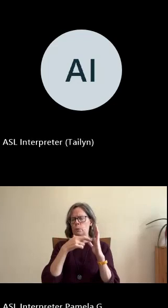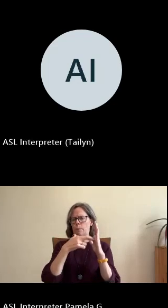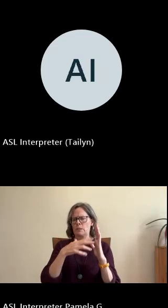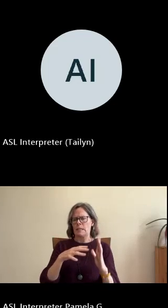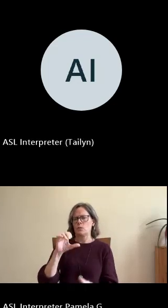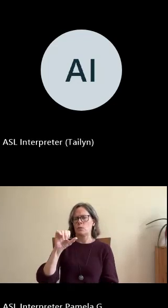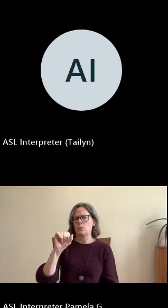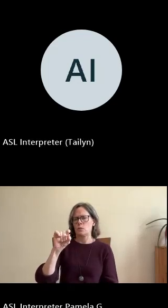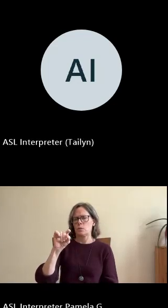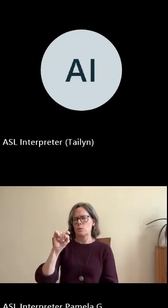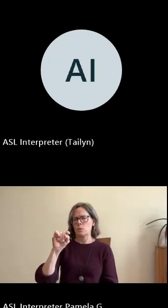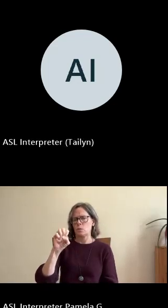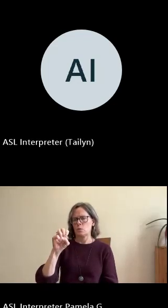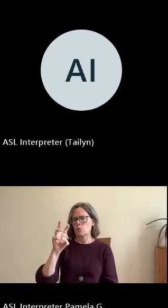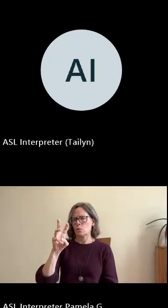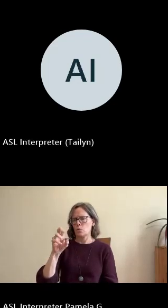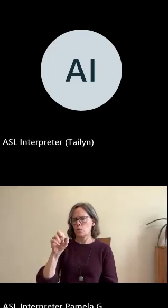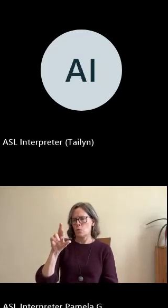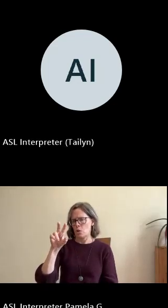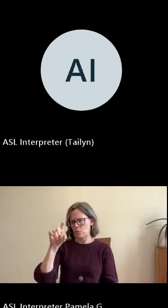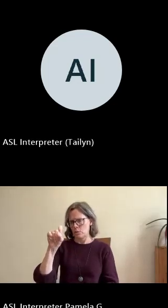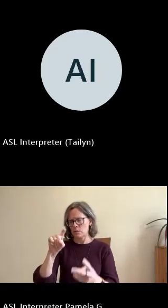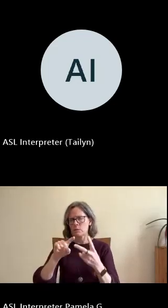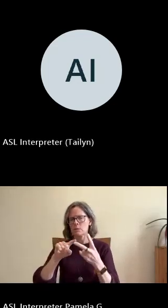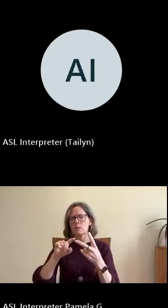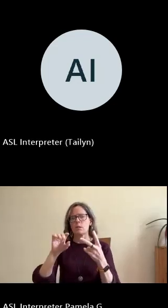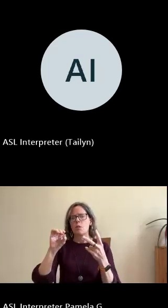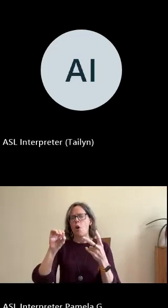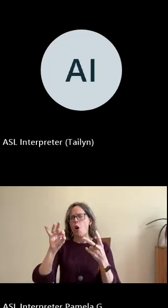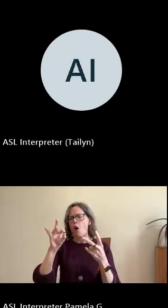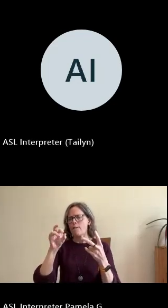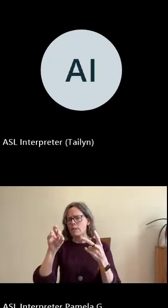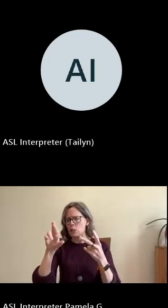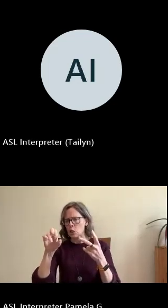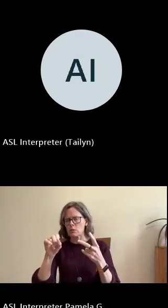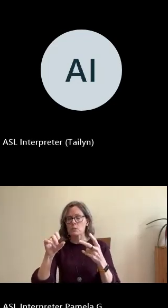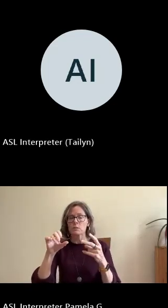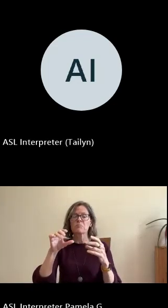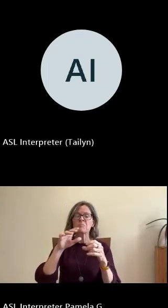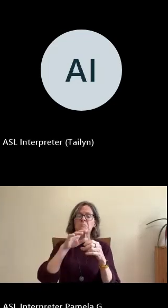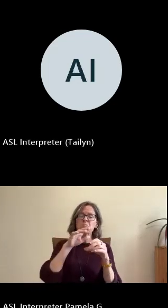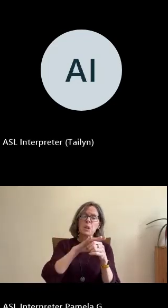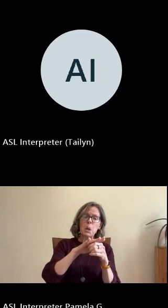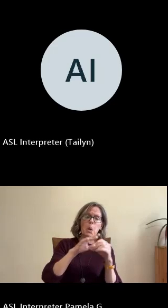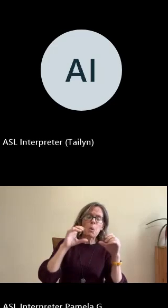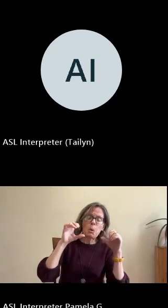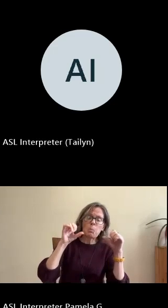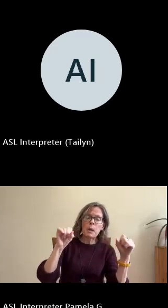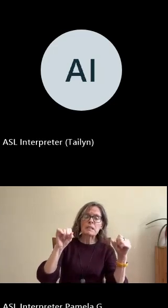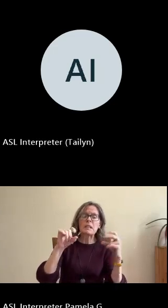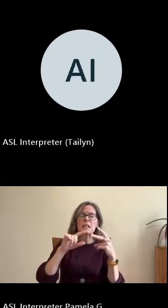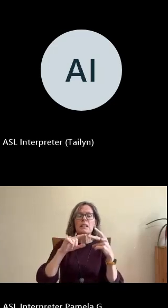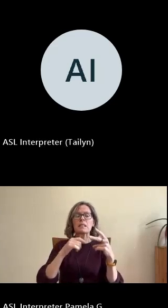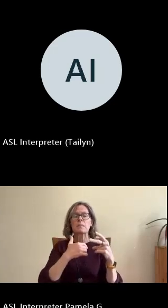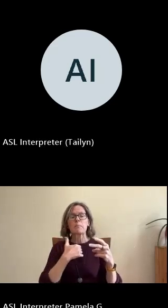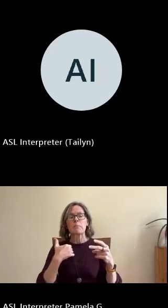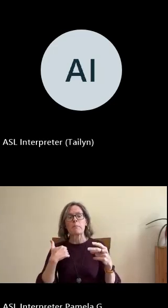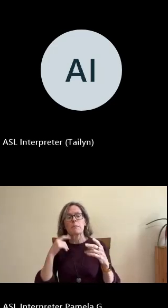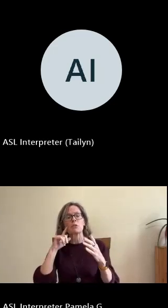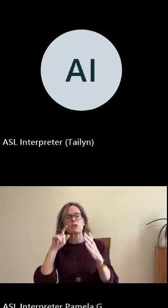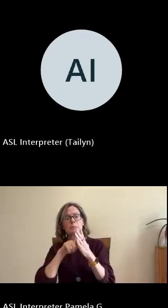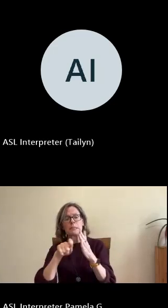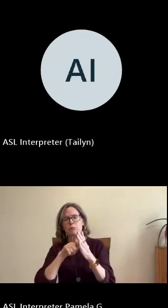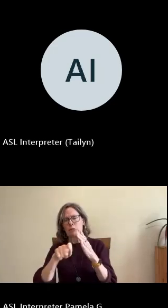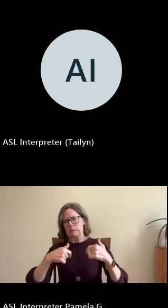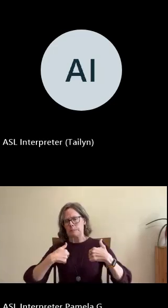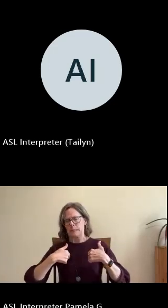tab. And so you can see who your local president is. I'm here as the membership secretary for our local,